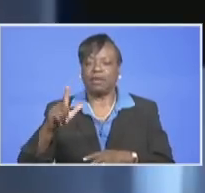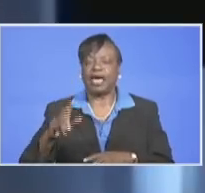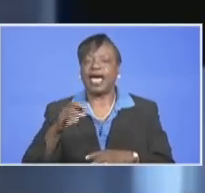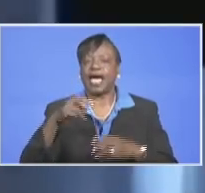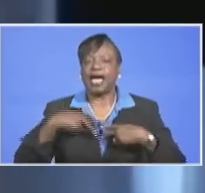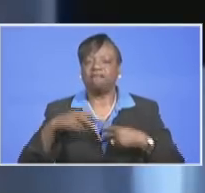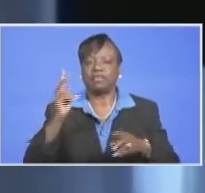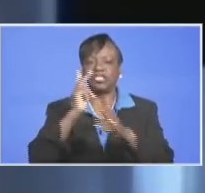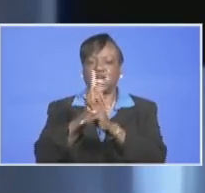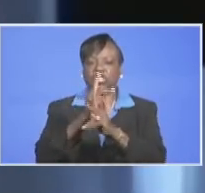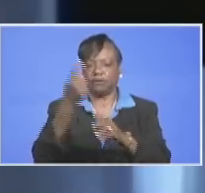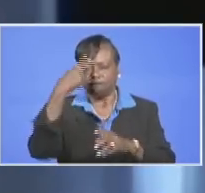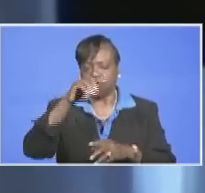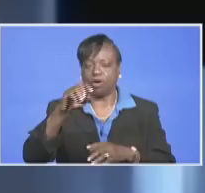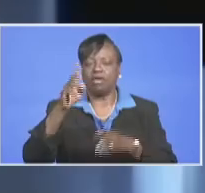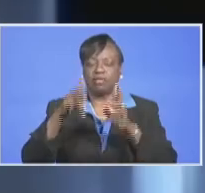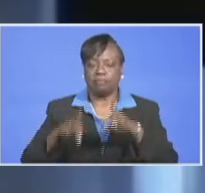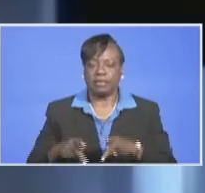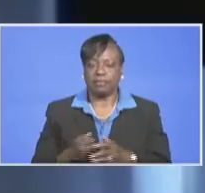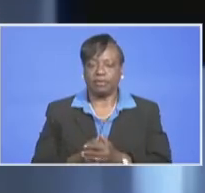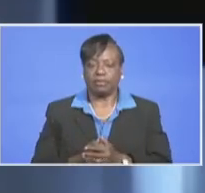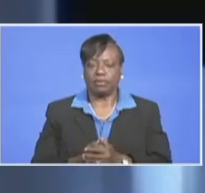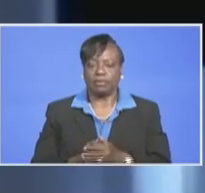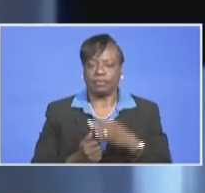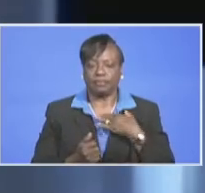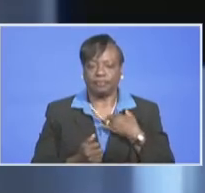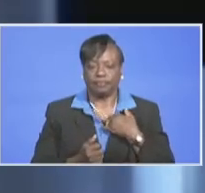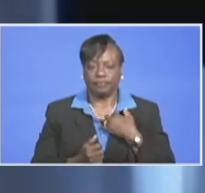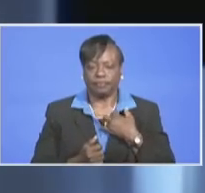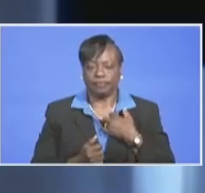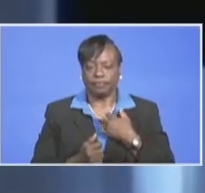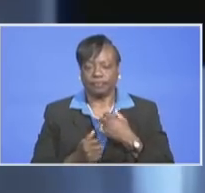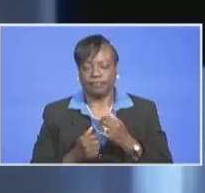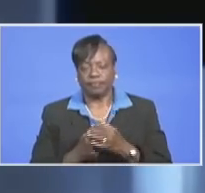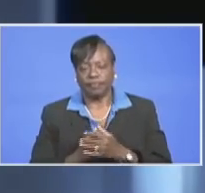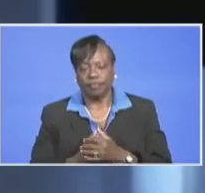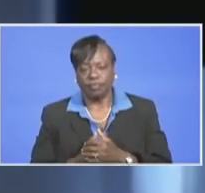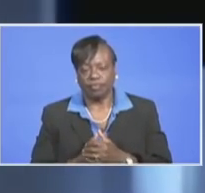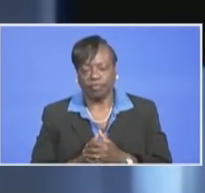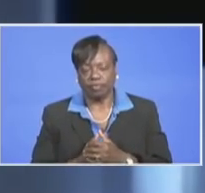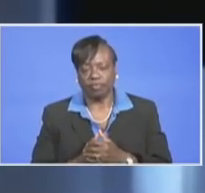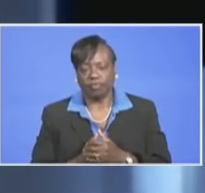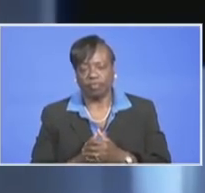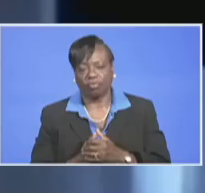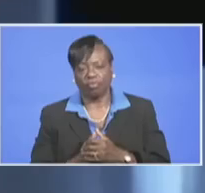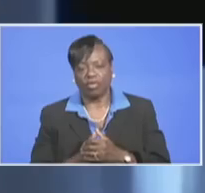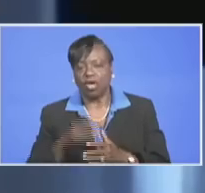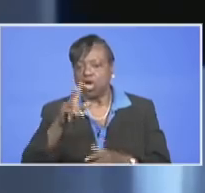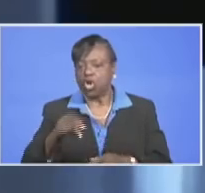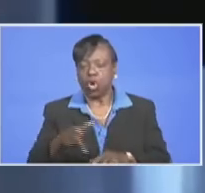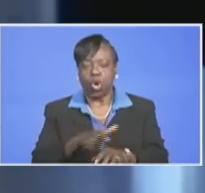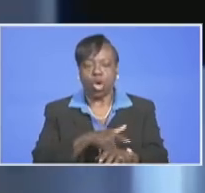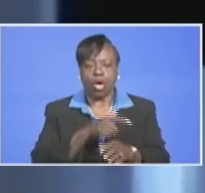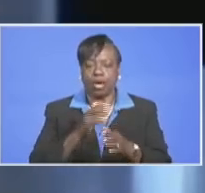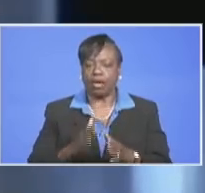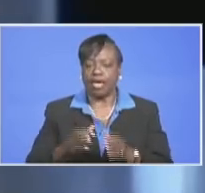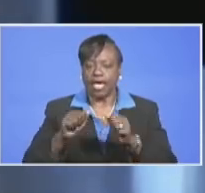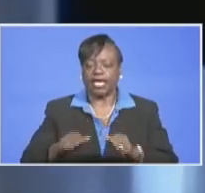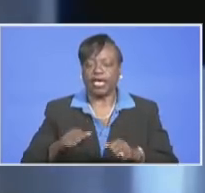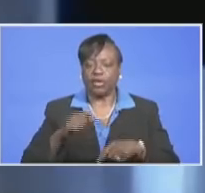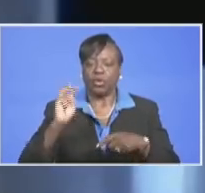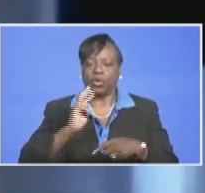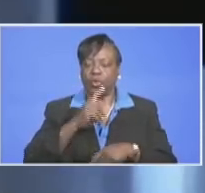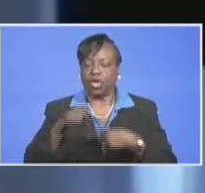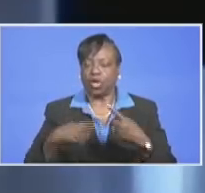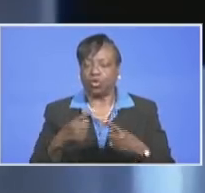No more will the police be able to go to a magistrate and get some warrant and go to the home of the then national chairman or